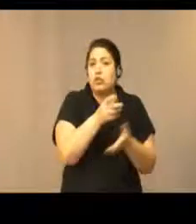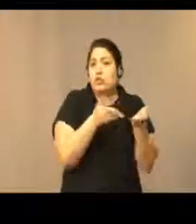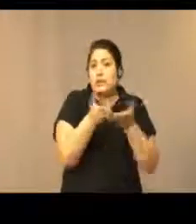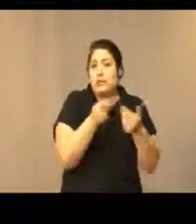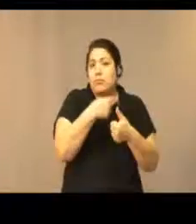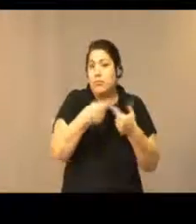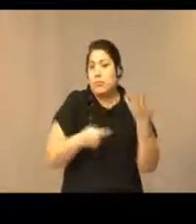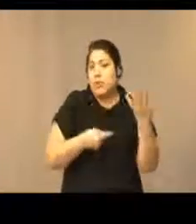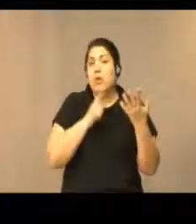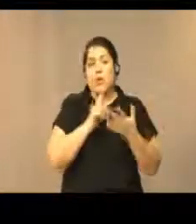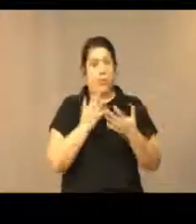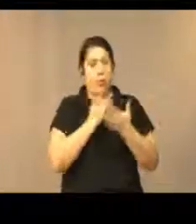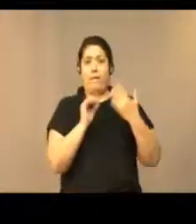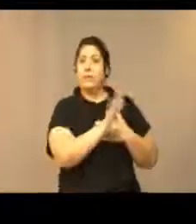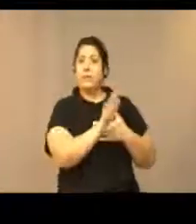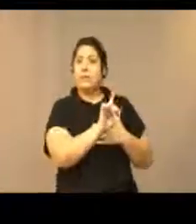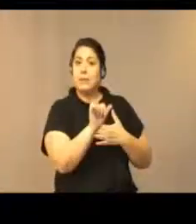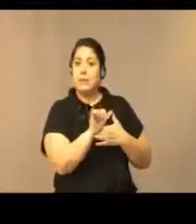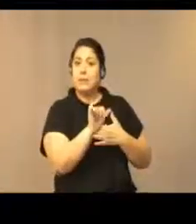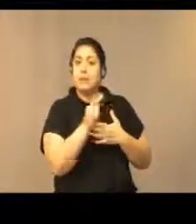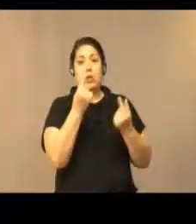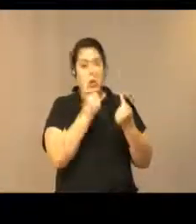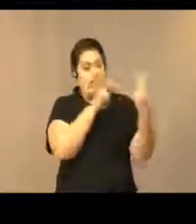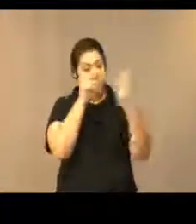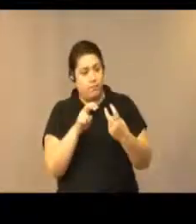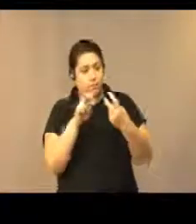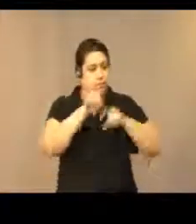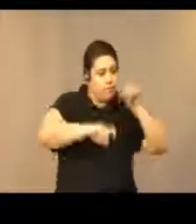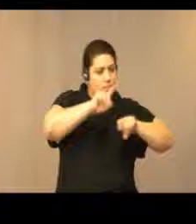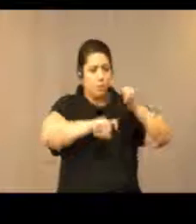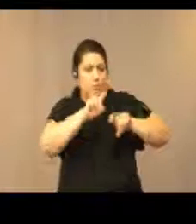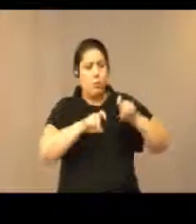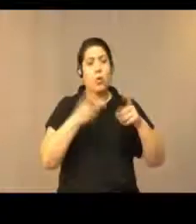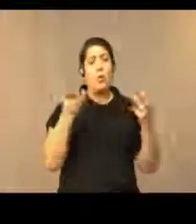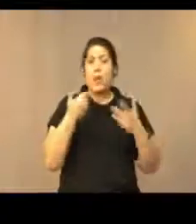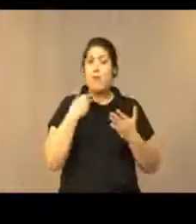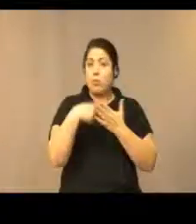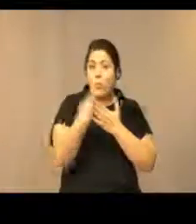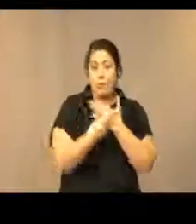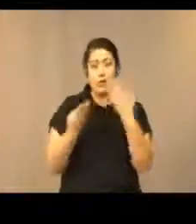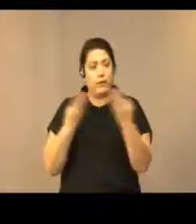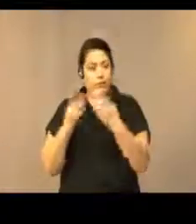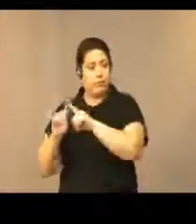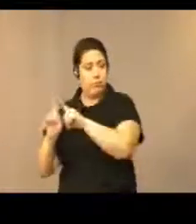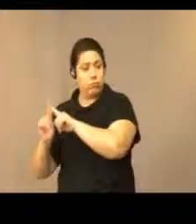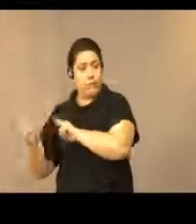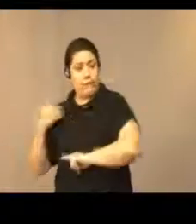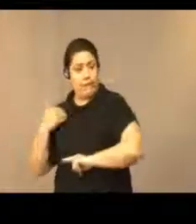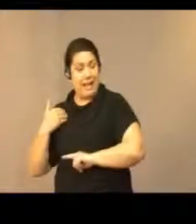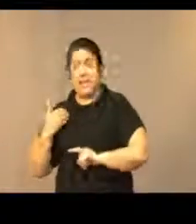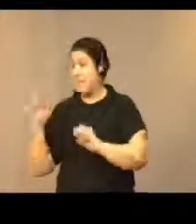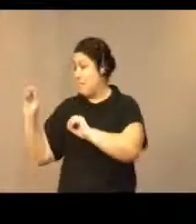as it relates to disability, performing comprehensive intakes to identify programs and services that are available and also to develop services